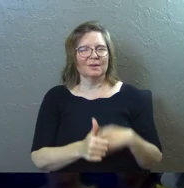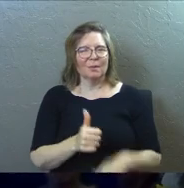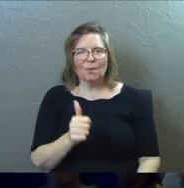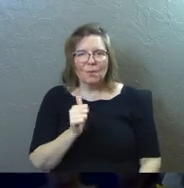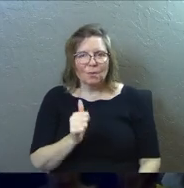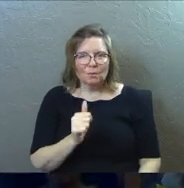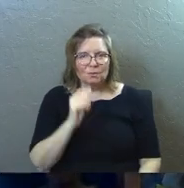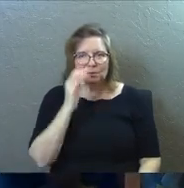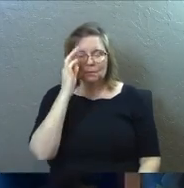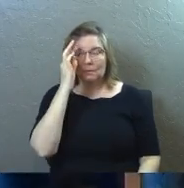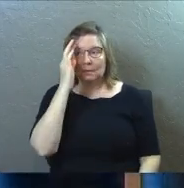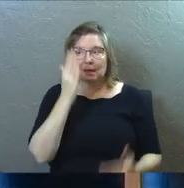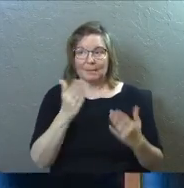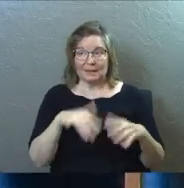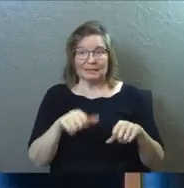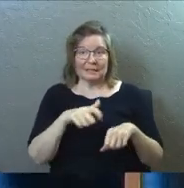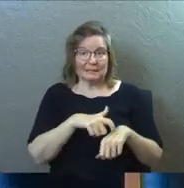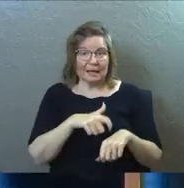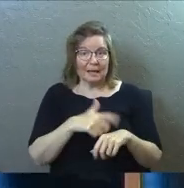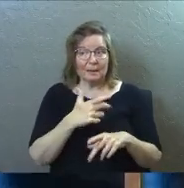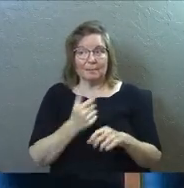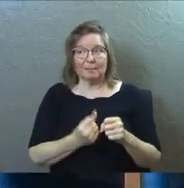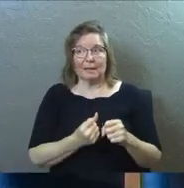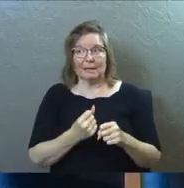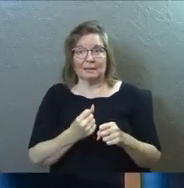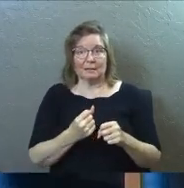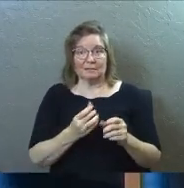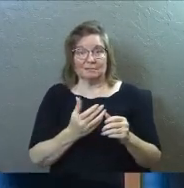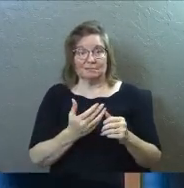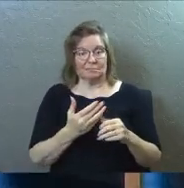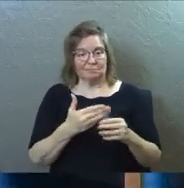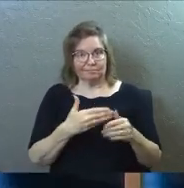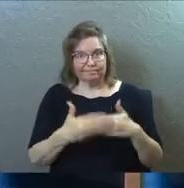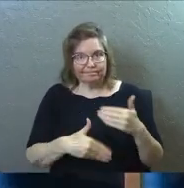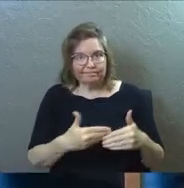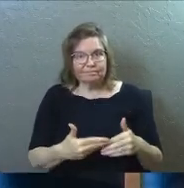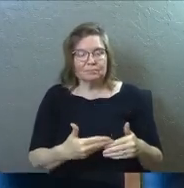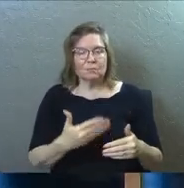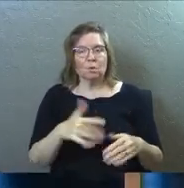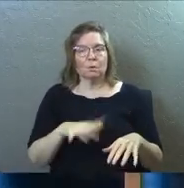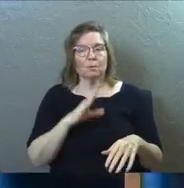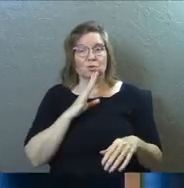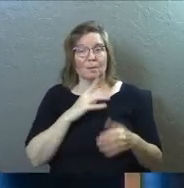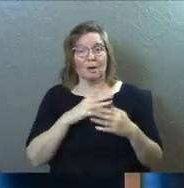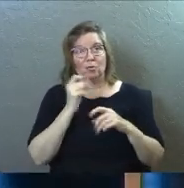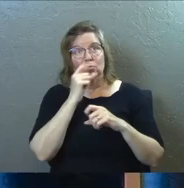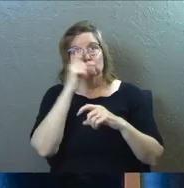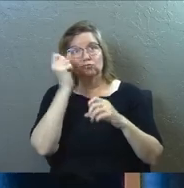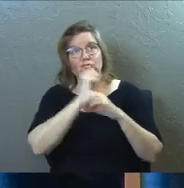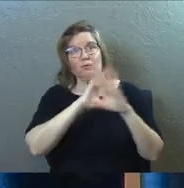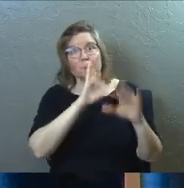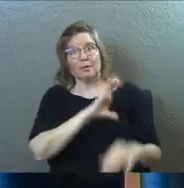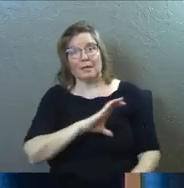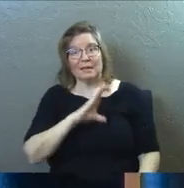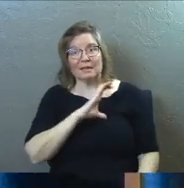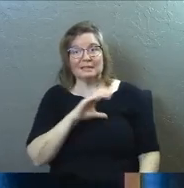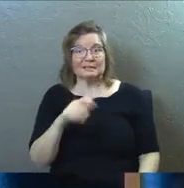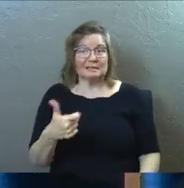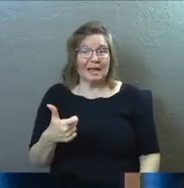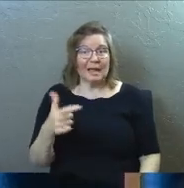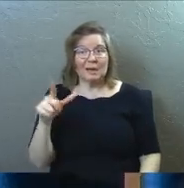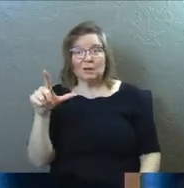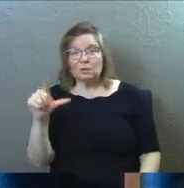won't. It may take time. It may take space. You may talk about the dream of their character to them